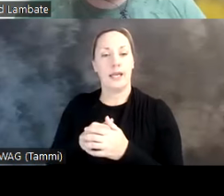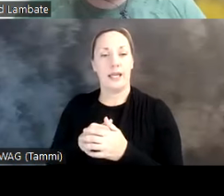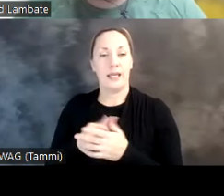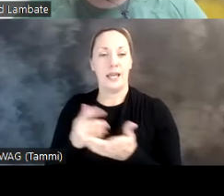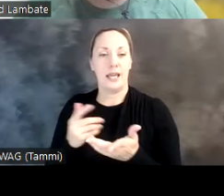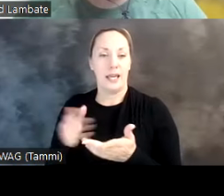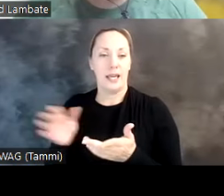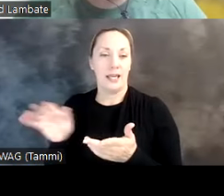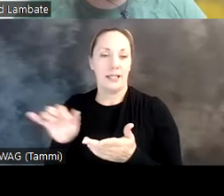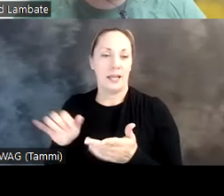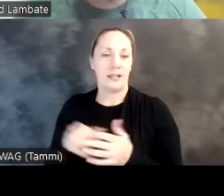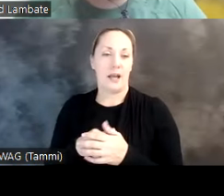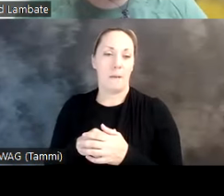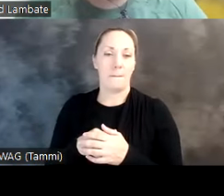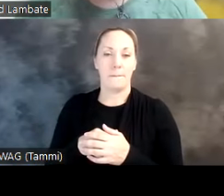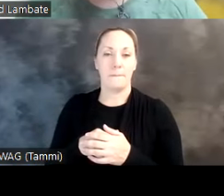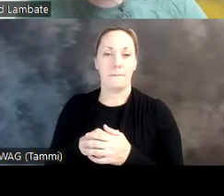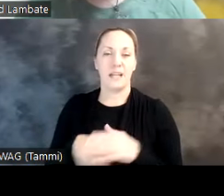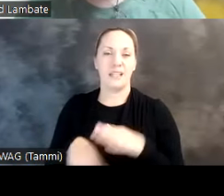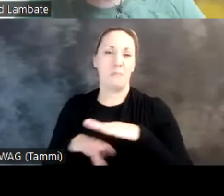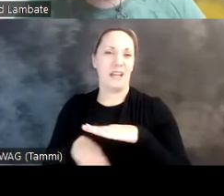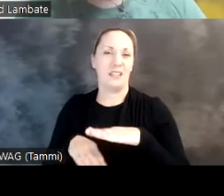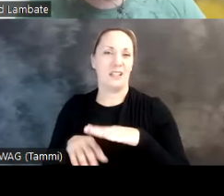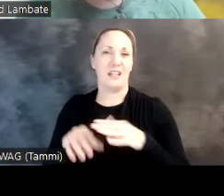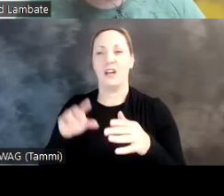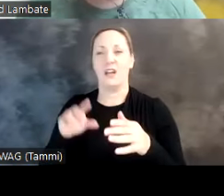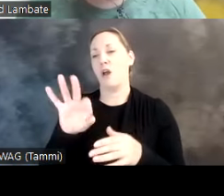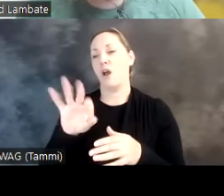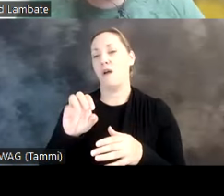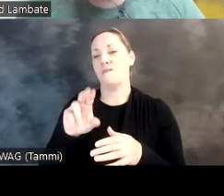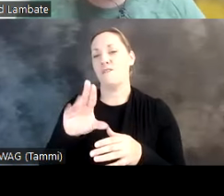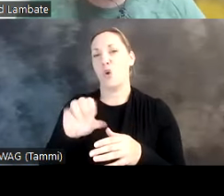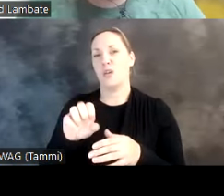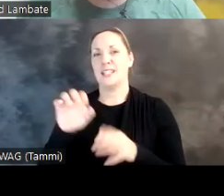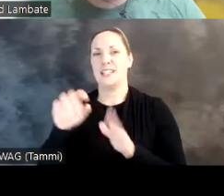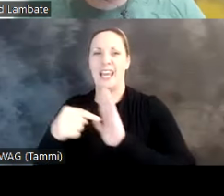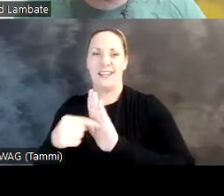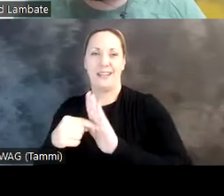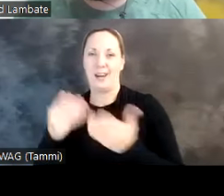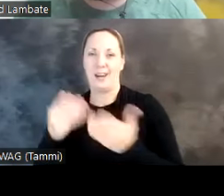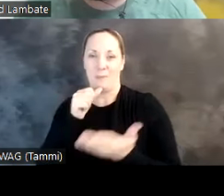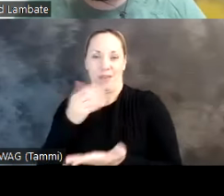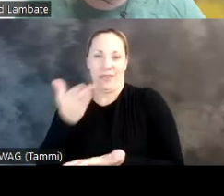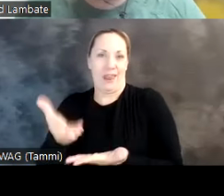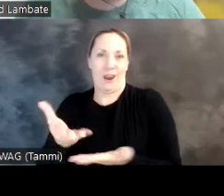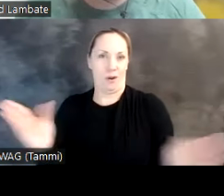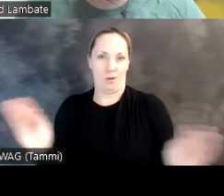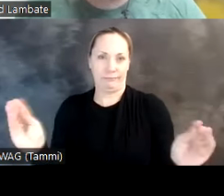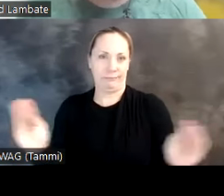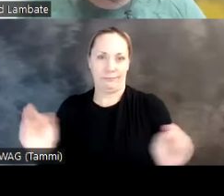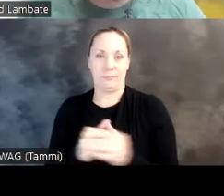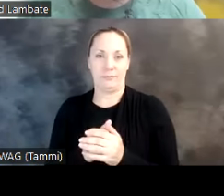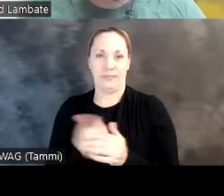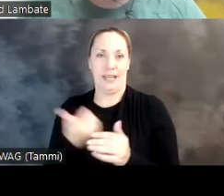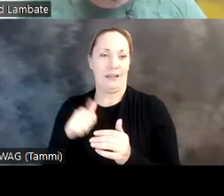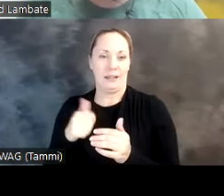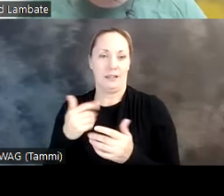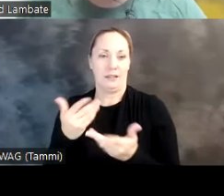I had to say. It's just basically the focus indicator will not be present on any of the any particular interactive